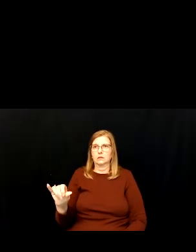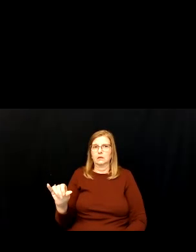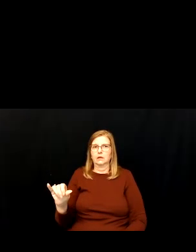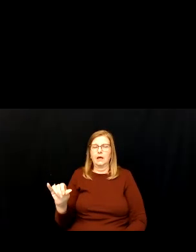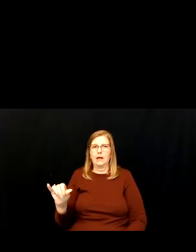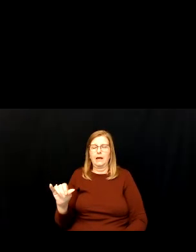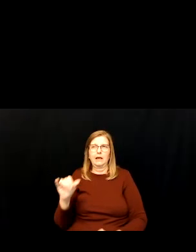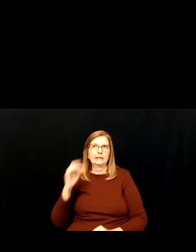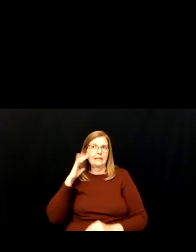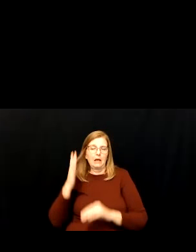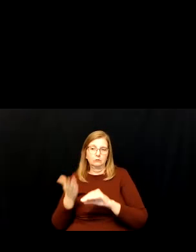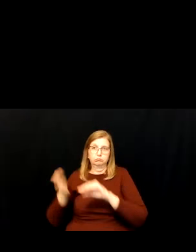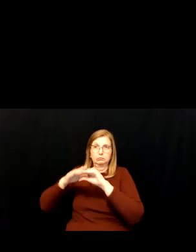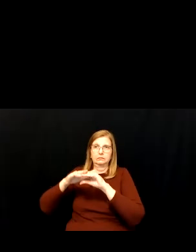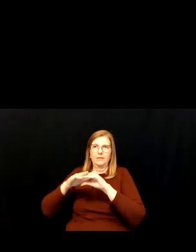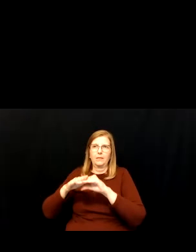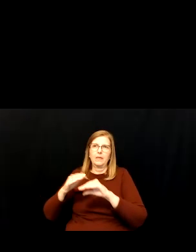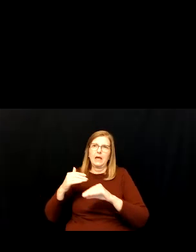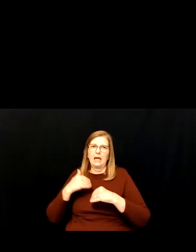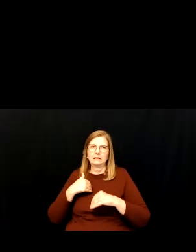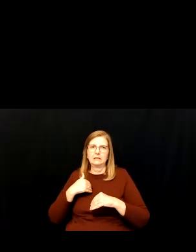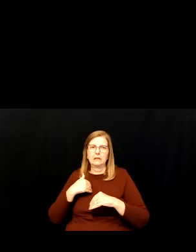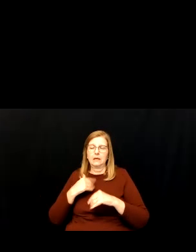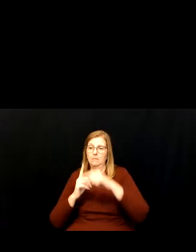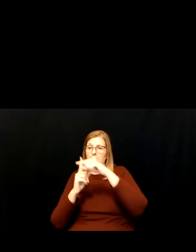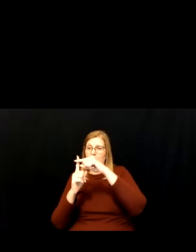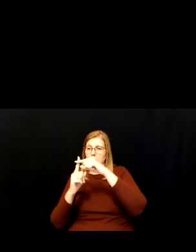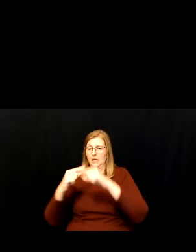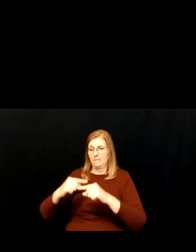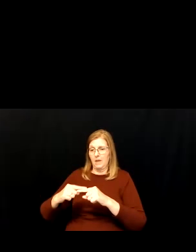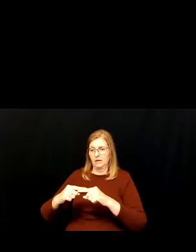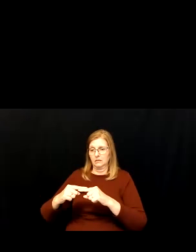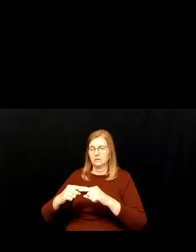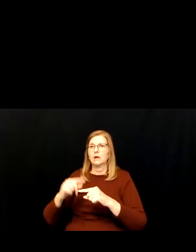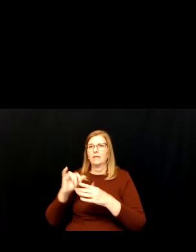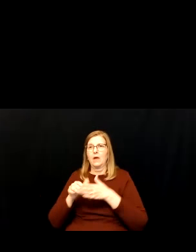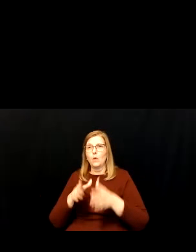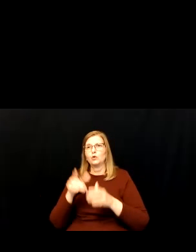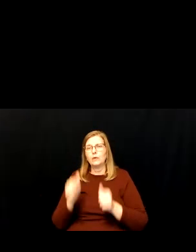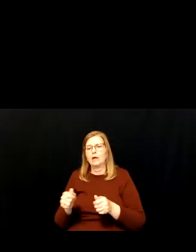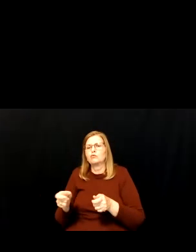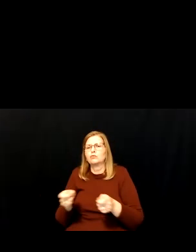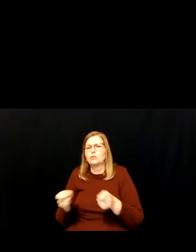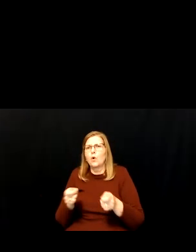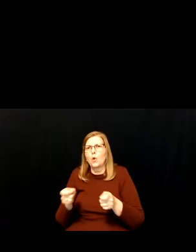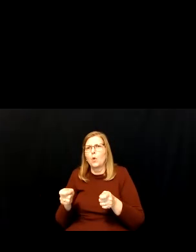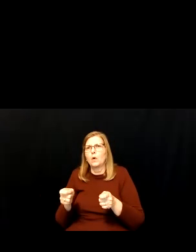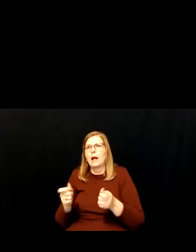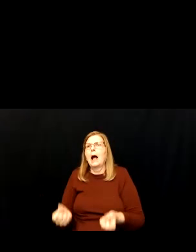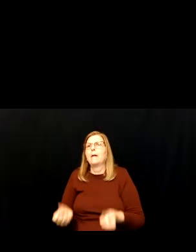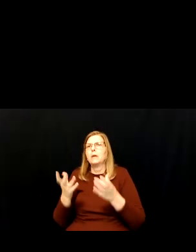amplifier that has a minus and a plus button on it, so that way you can control the level